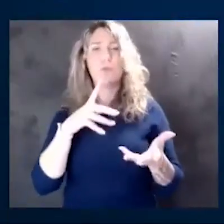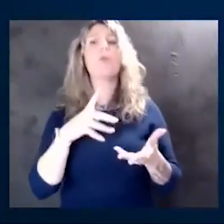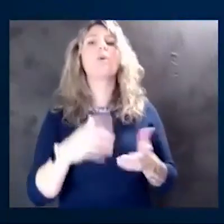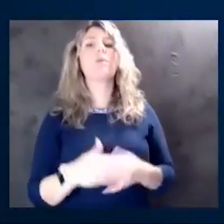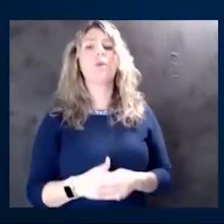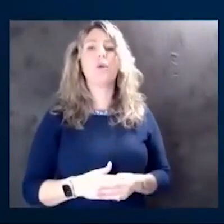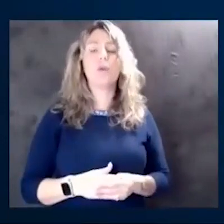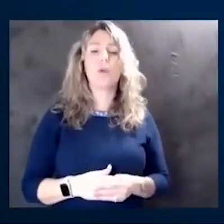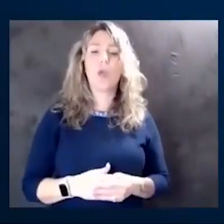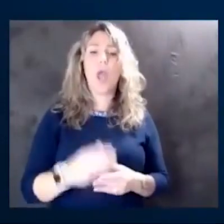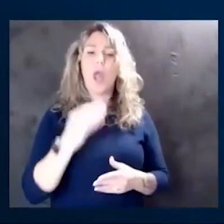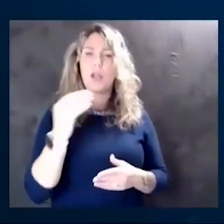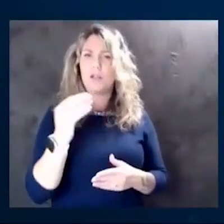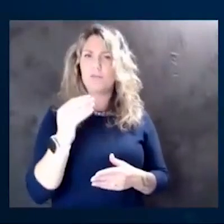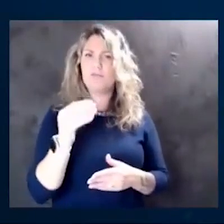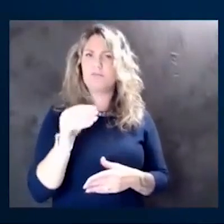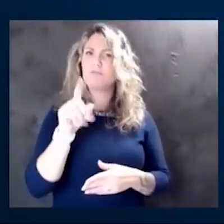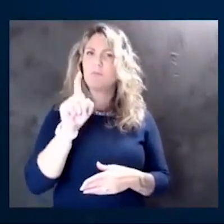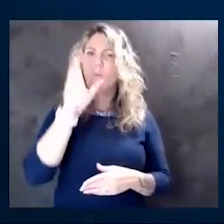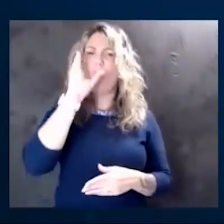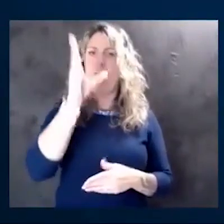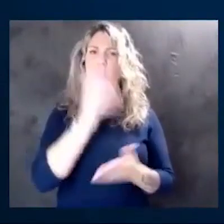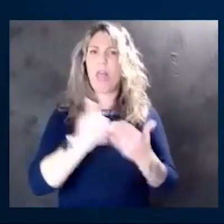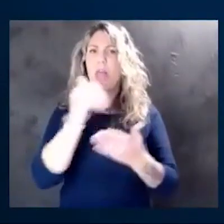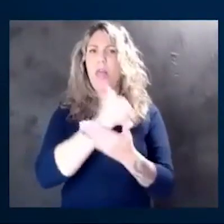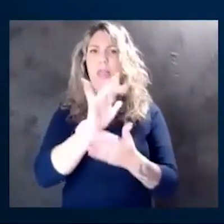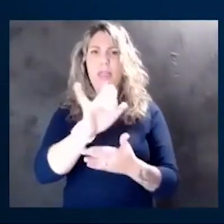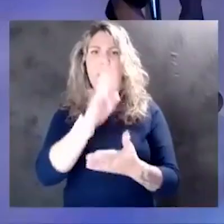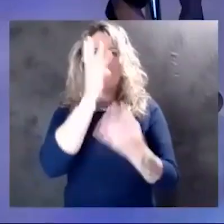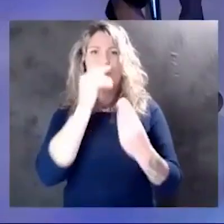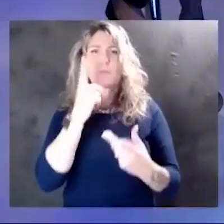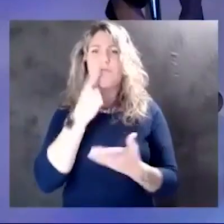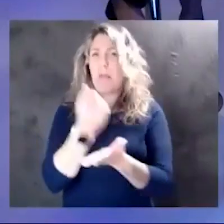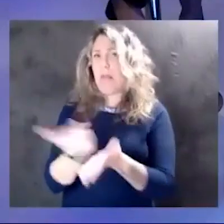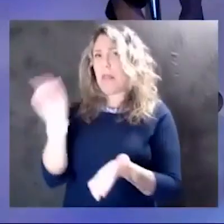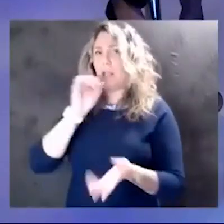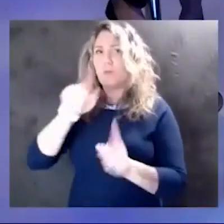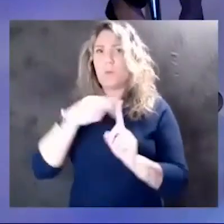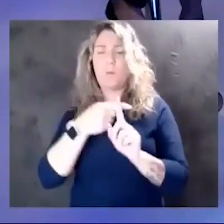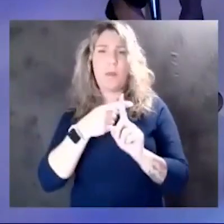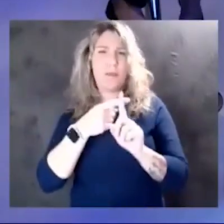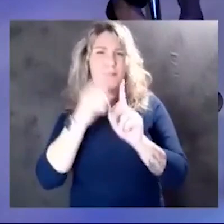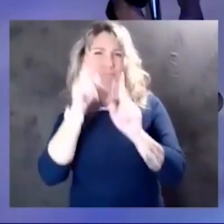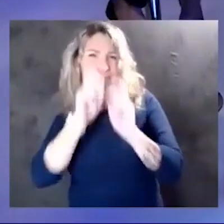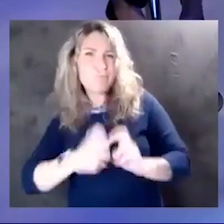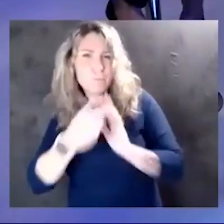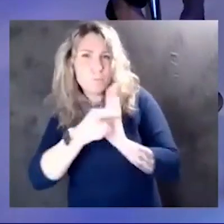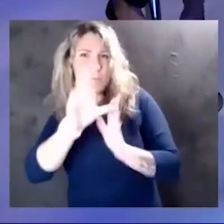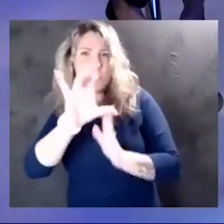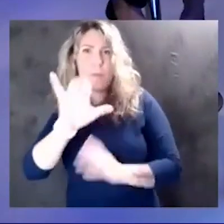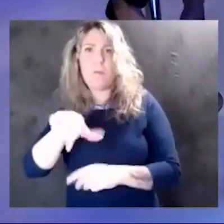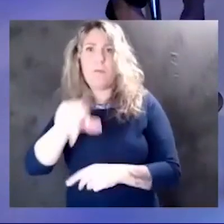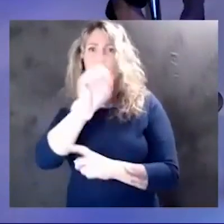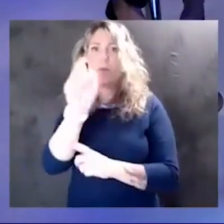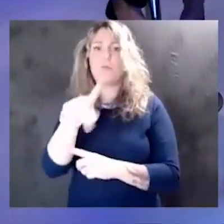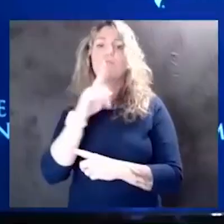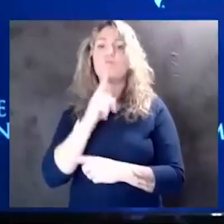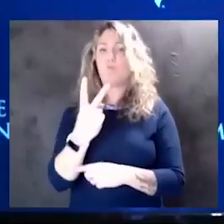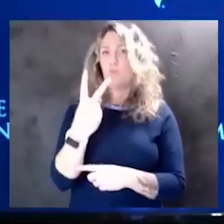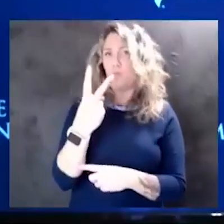of that information. Yeah. We'll get Amanda to help us look at those numbers. Last week when we looked at this question, there were 2 patients who